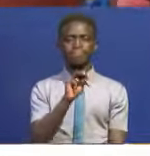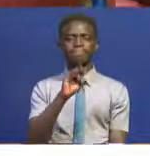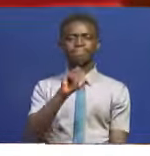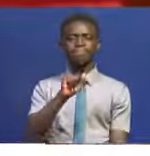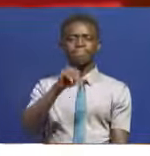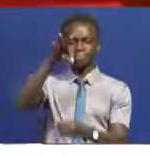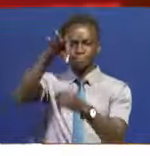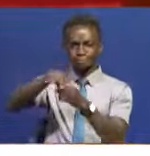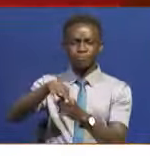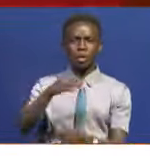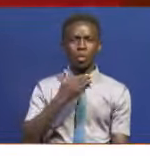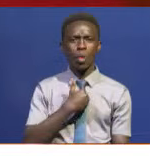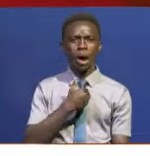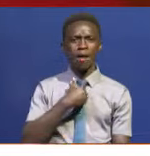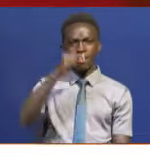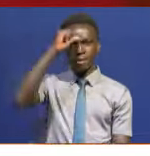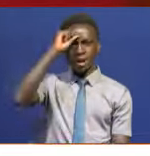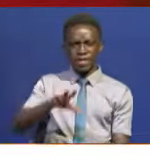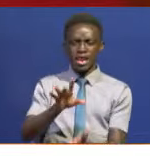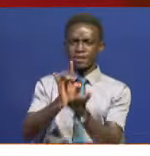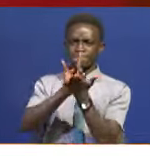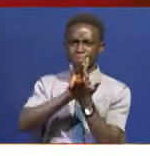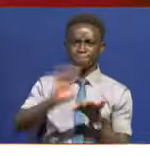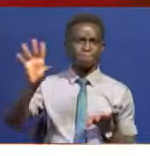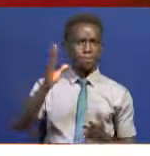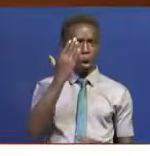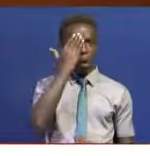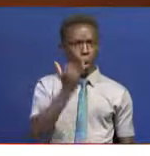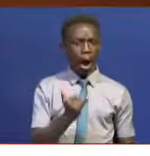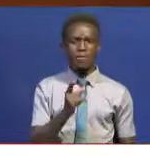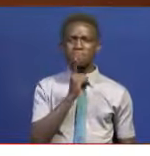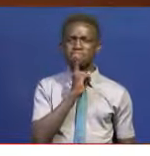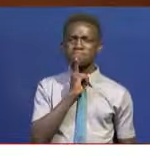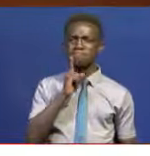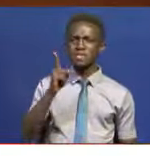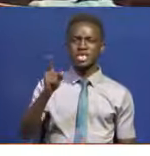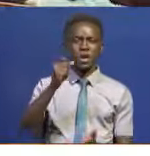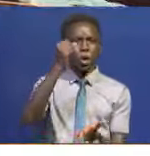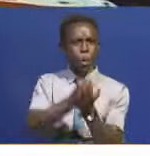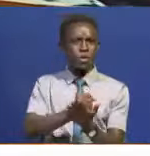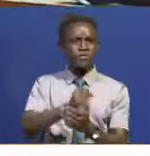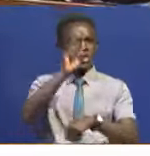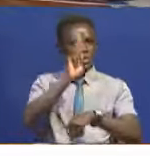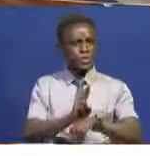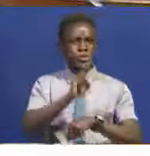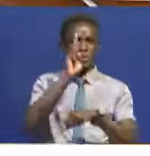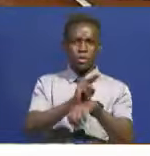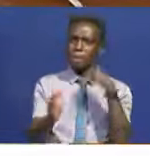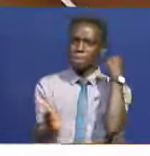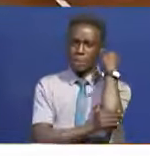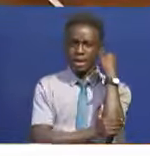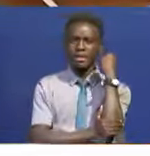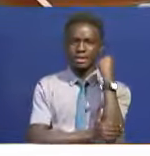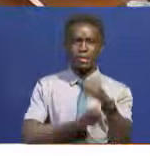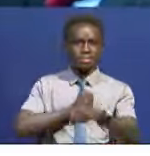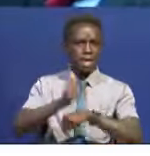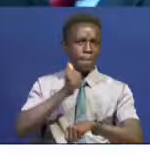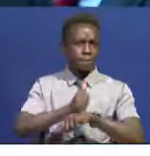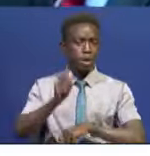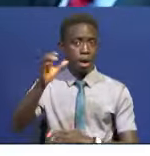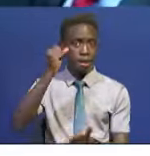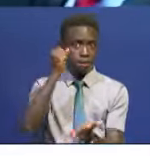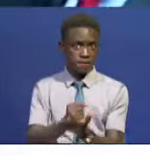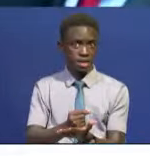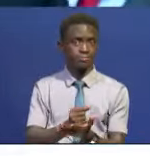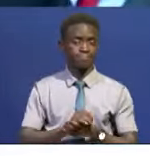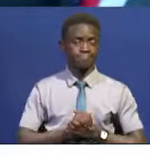impeach Governor Kawira Mwangaza over accusations of abuse of office and gross violation of the Constitution. Despite